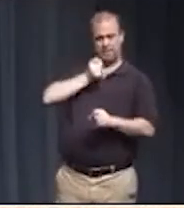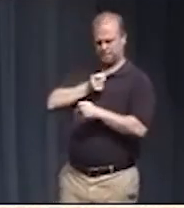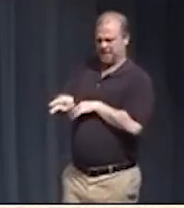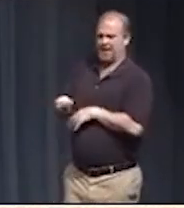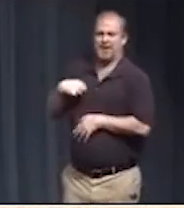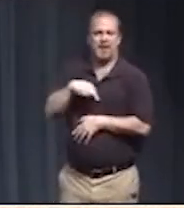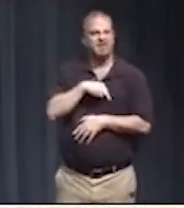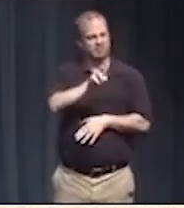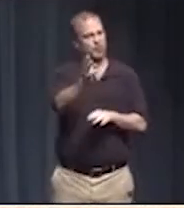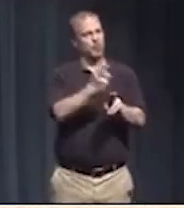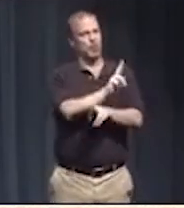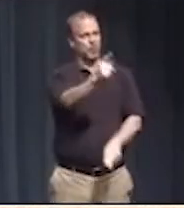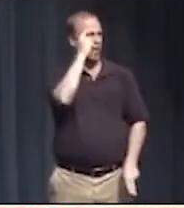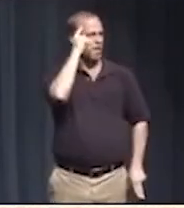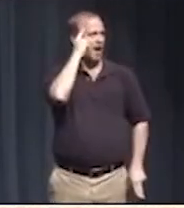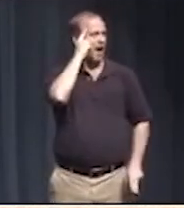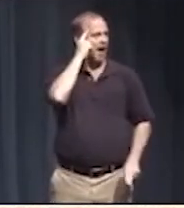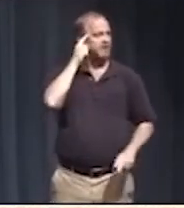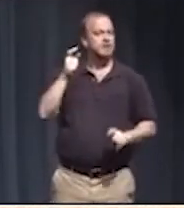Use your minds.